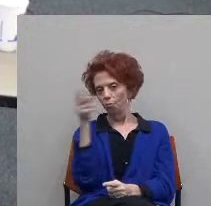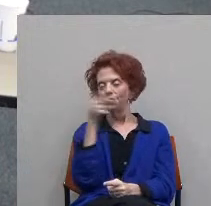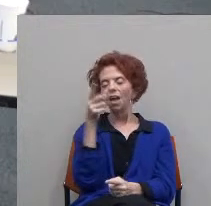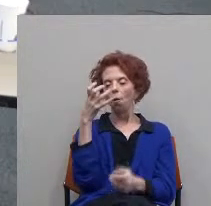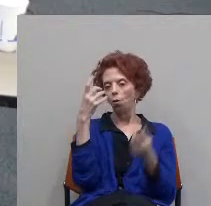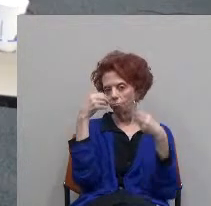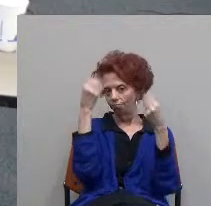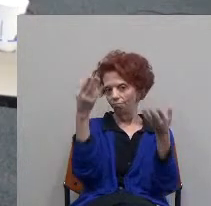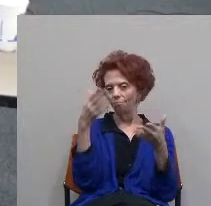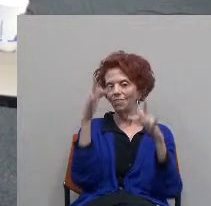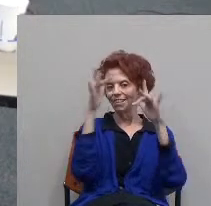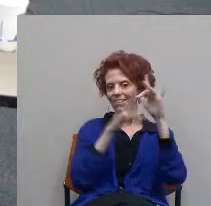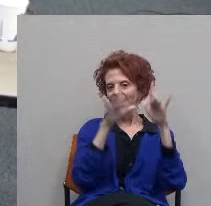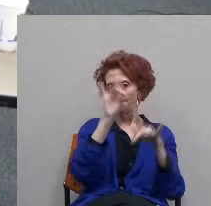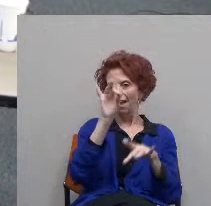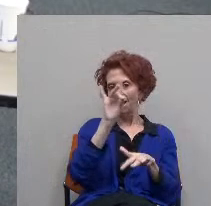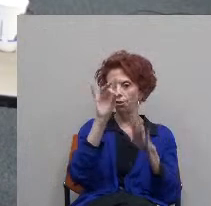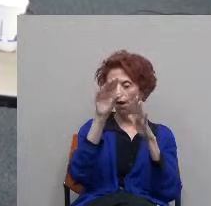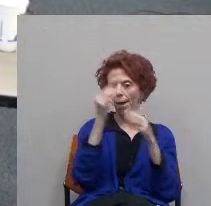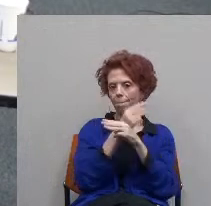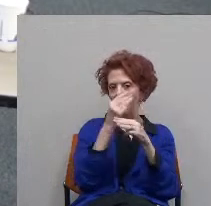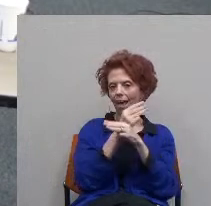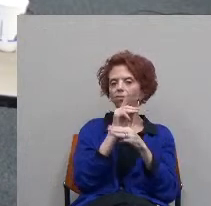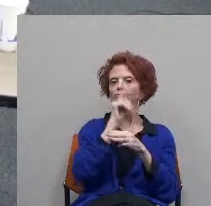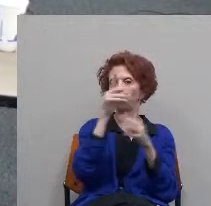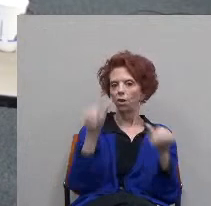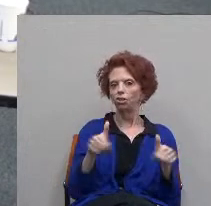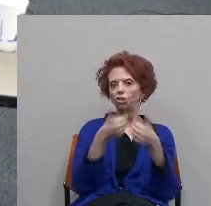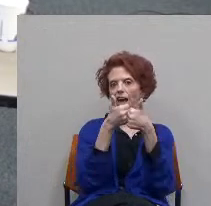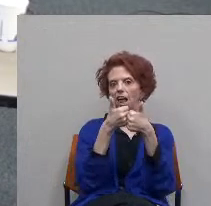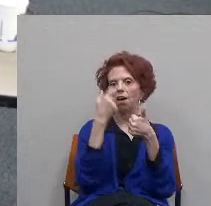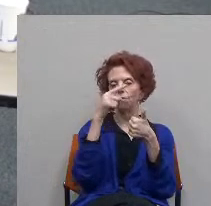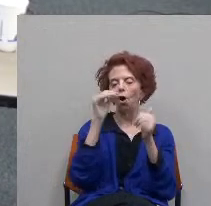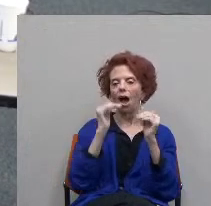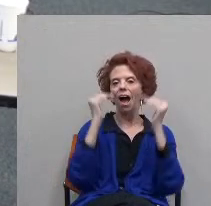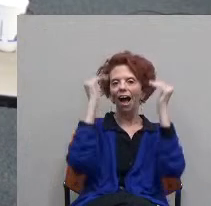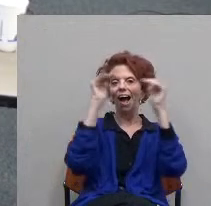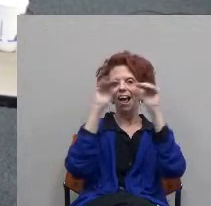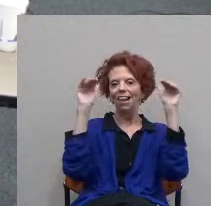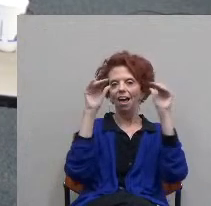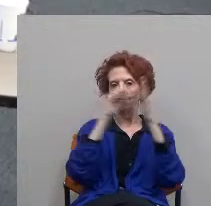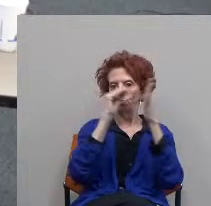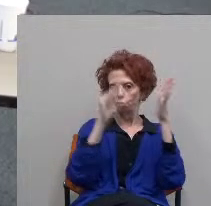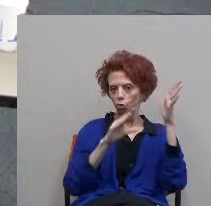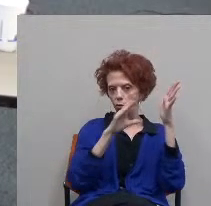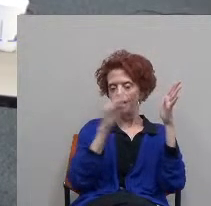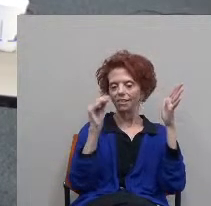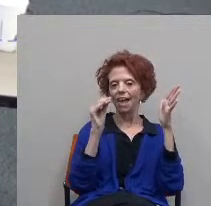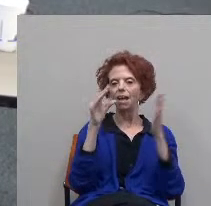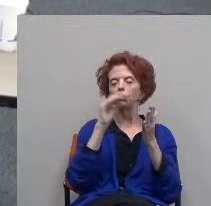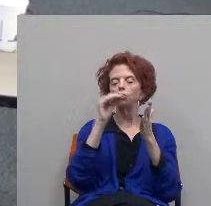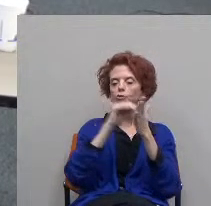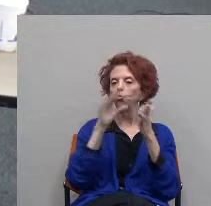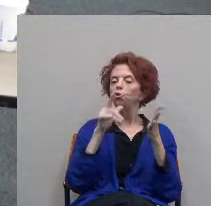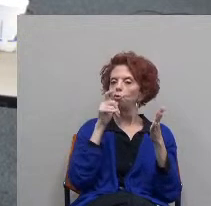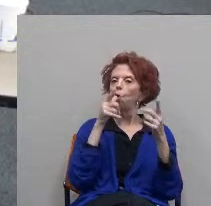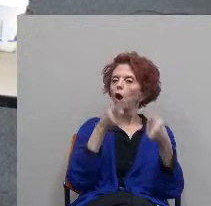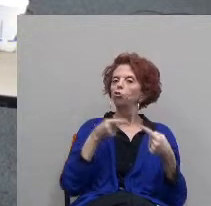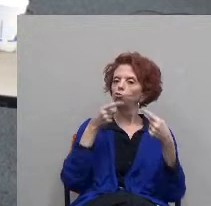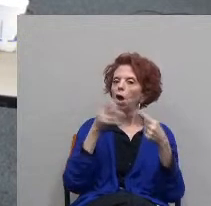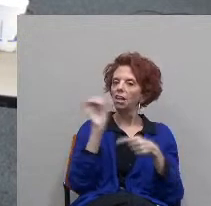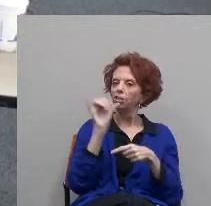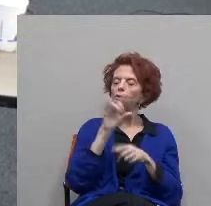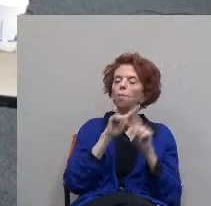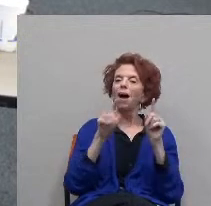is that skipping 8th grade math has become a real challenge for high-level students as well as especially students who are struggling. But